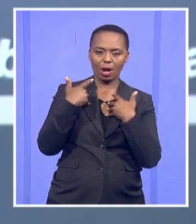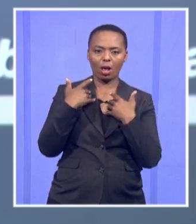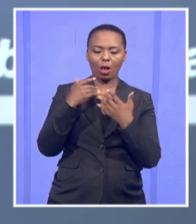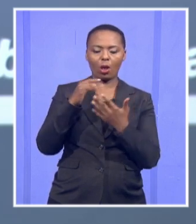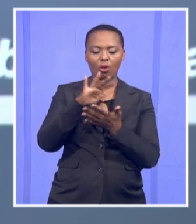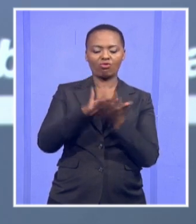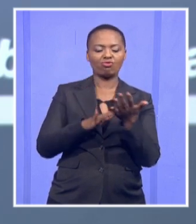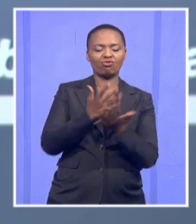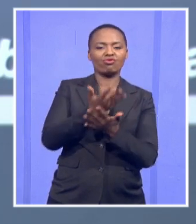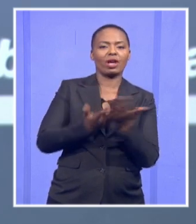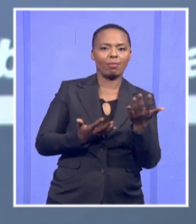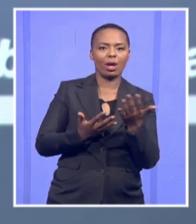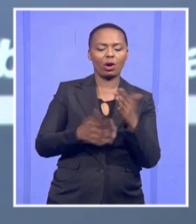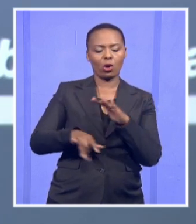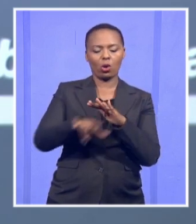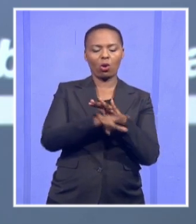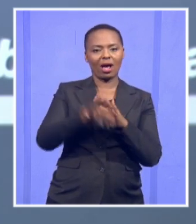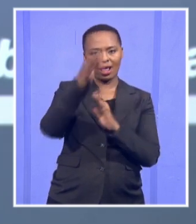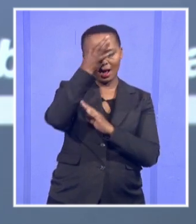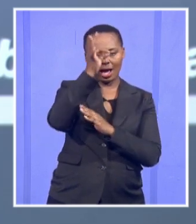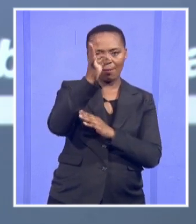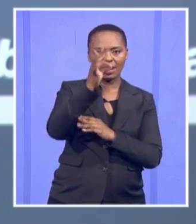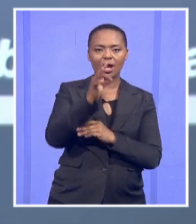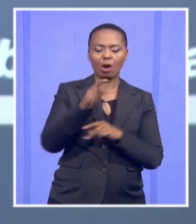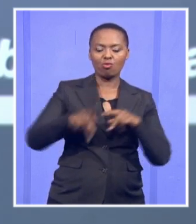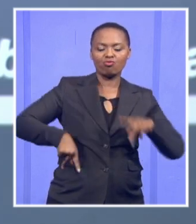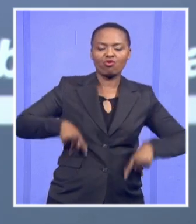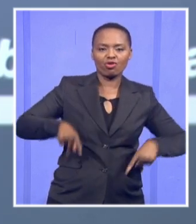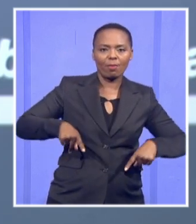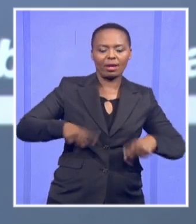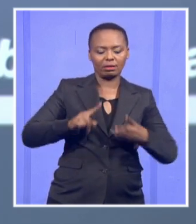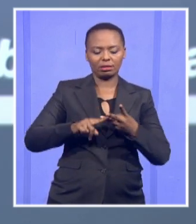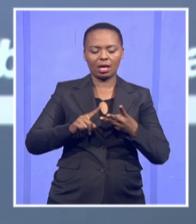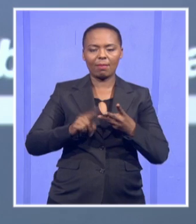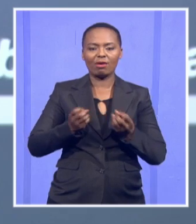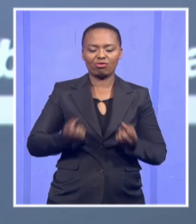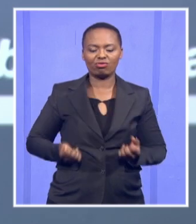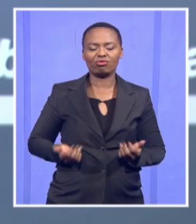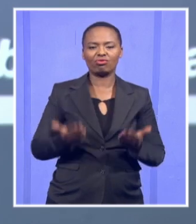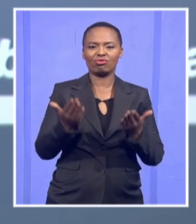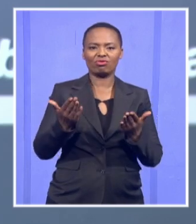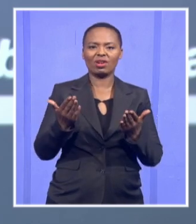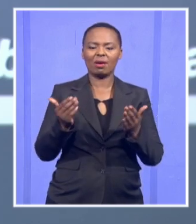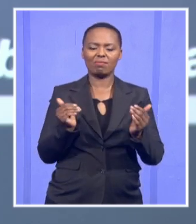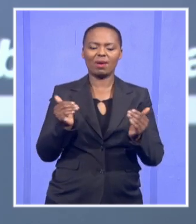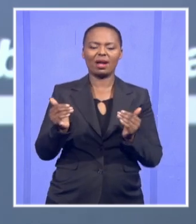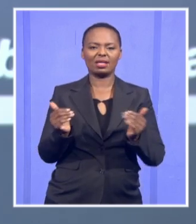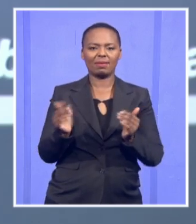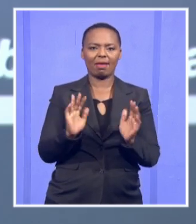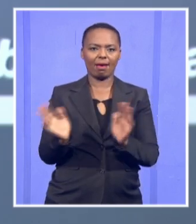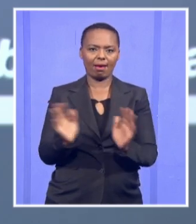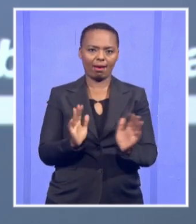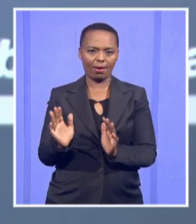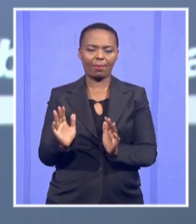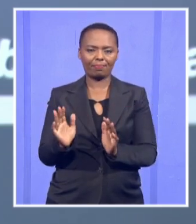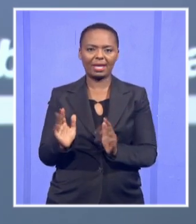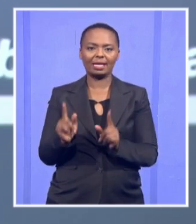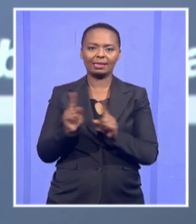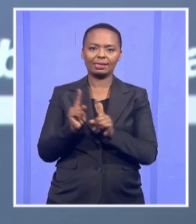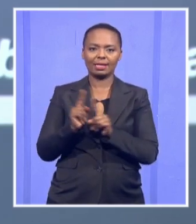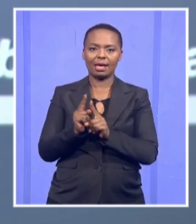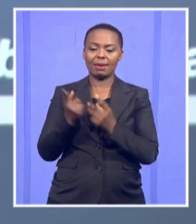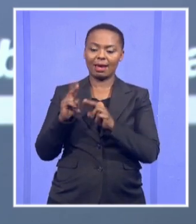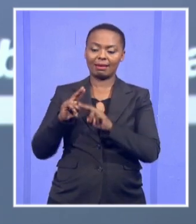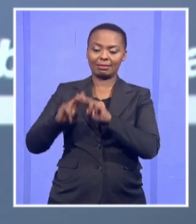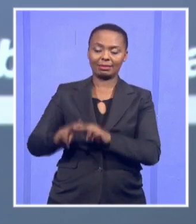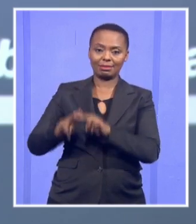on infrastructure procurement and delivery management, which also aligns to what the Engineering Council